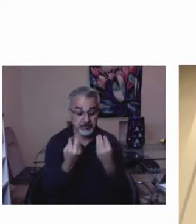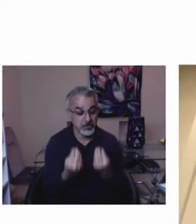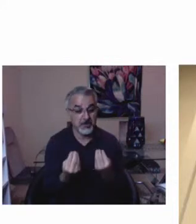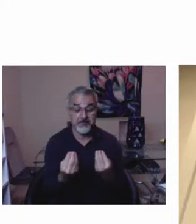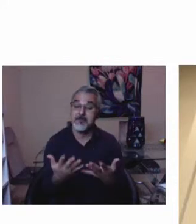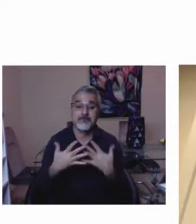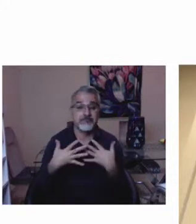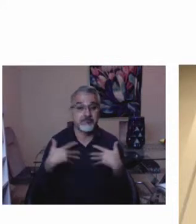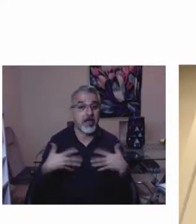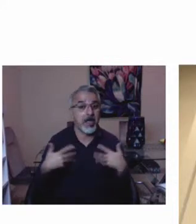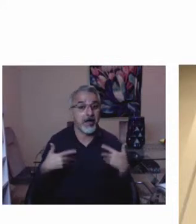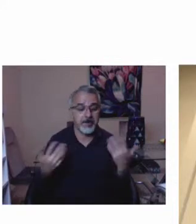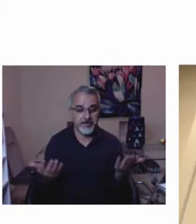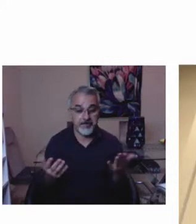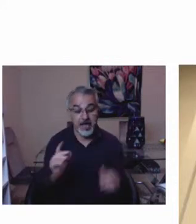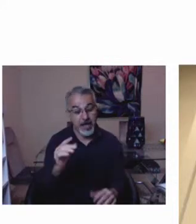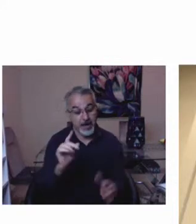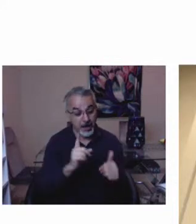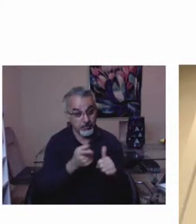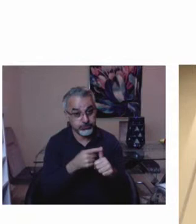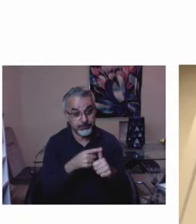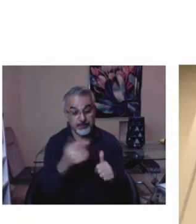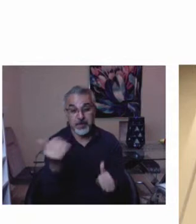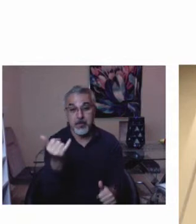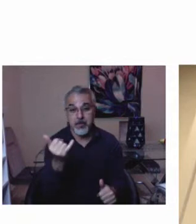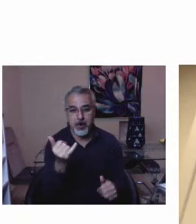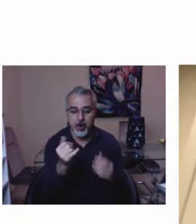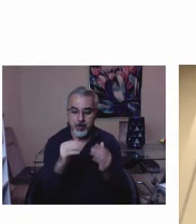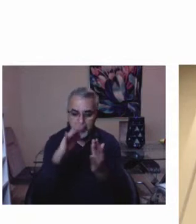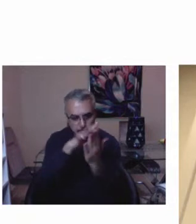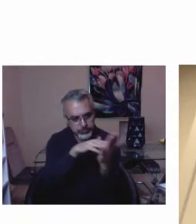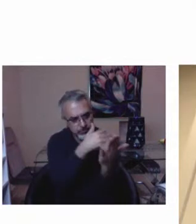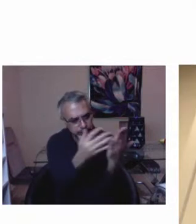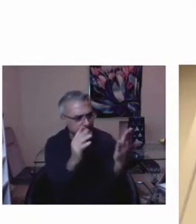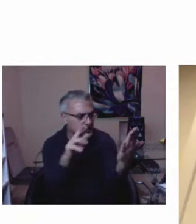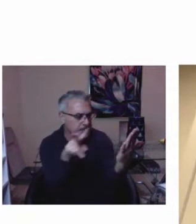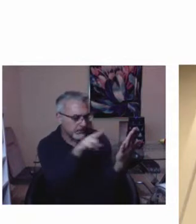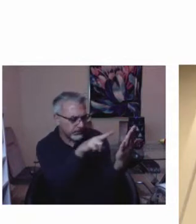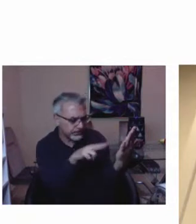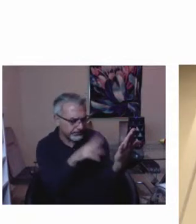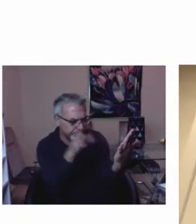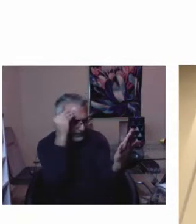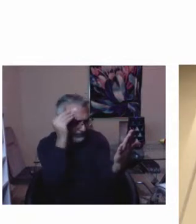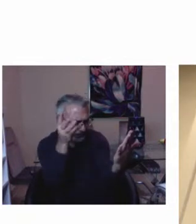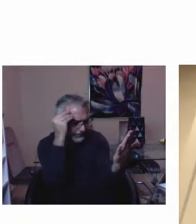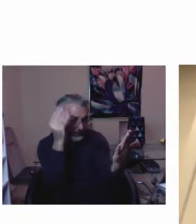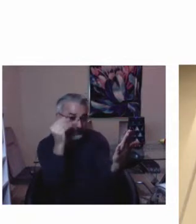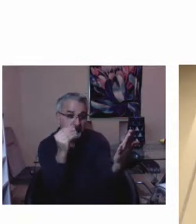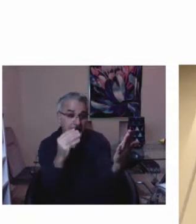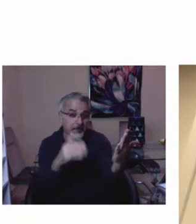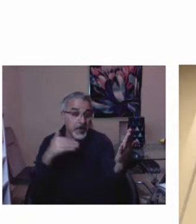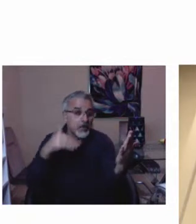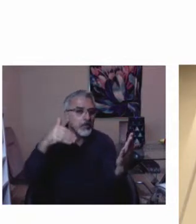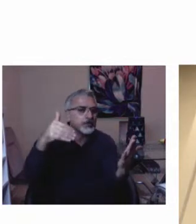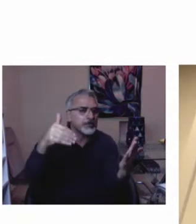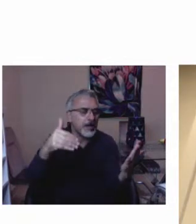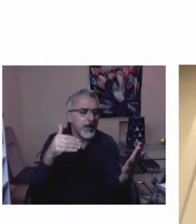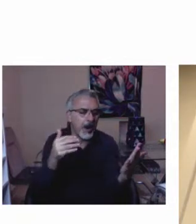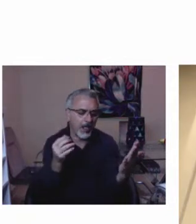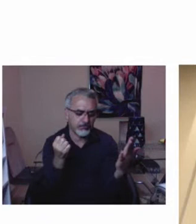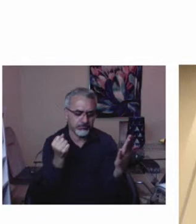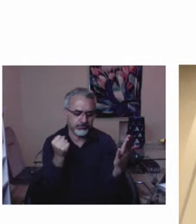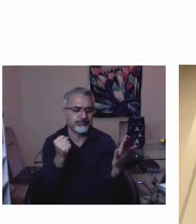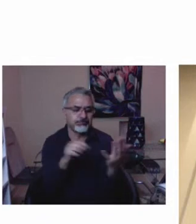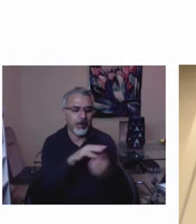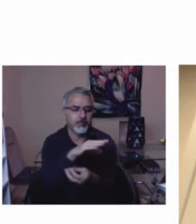methodologies will create an issue around comparison and data aggregation. And so, for instance, we should really be